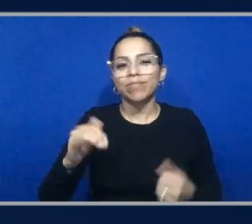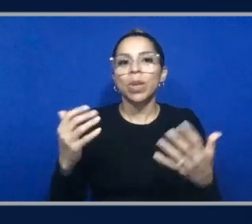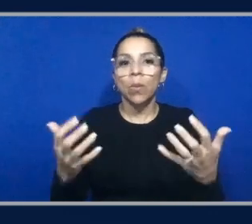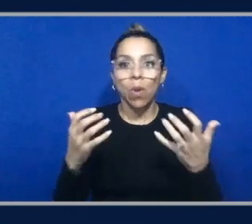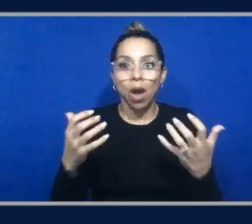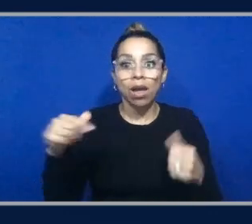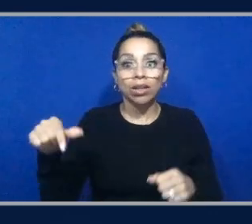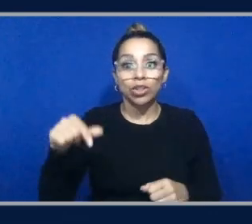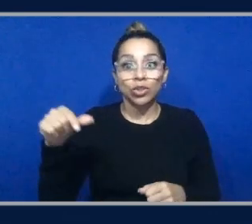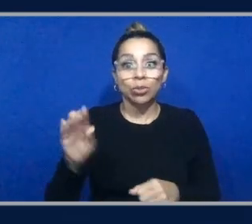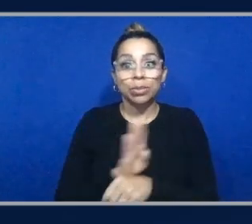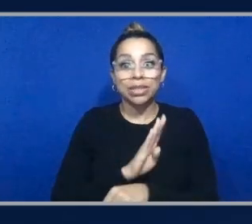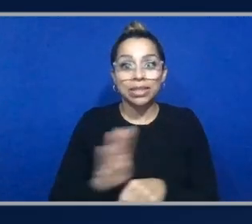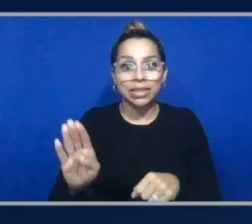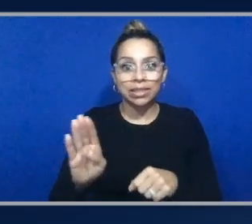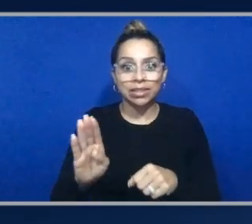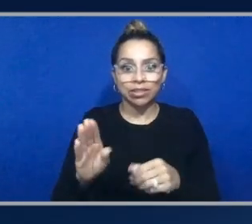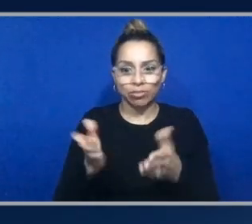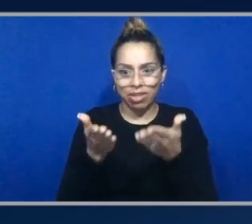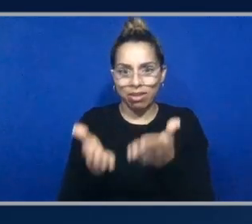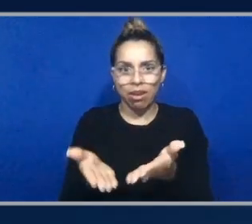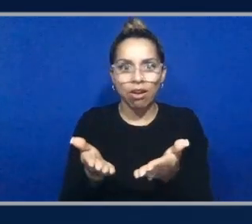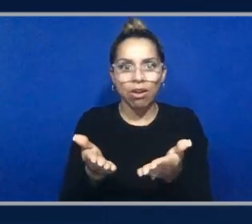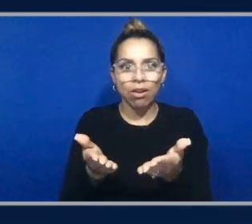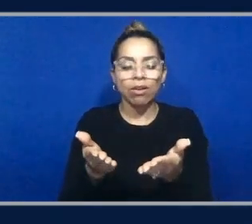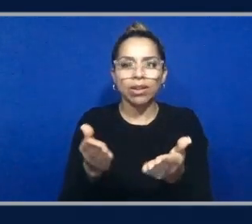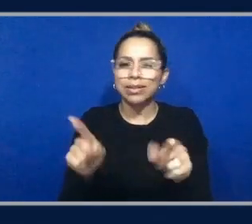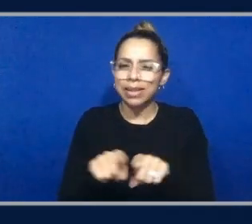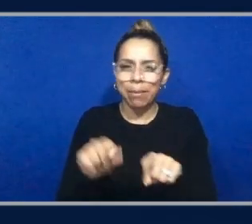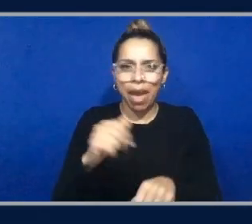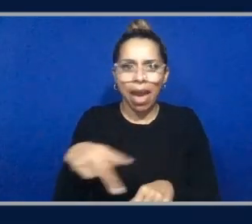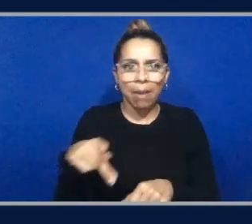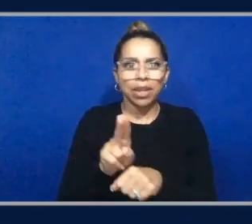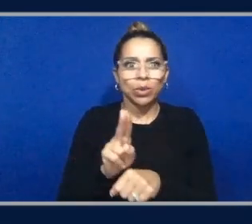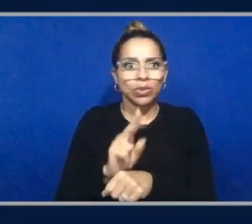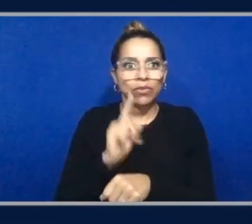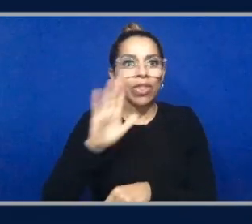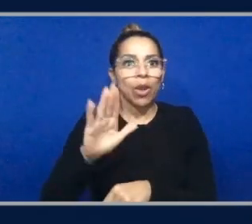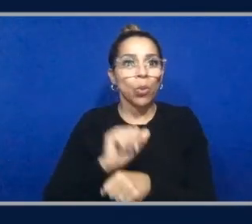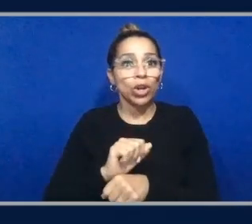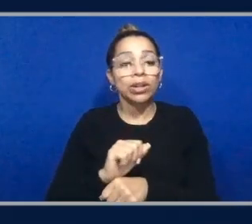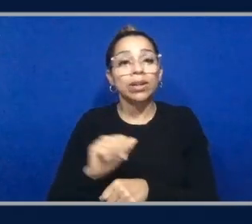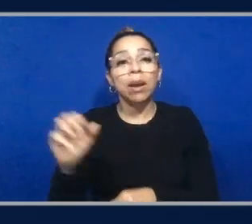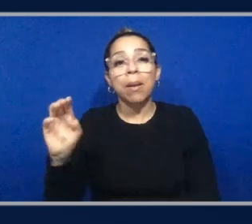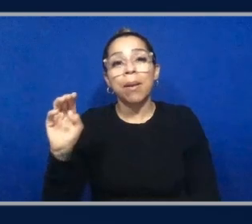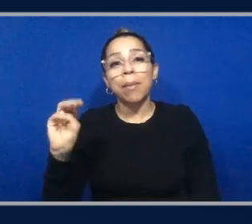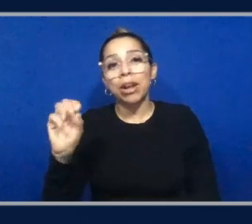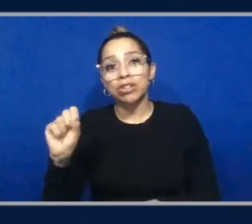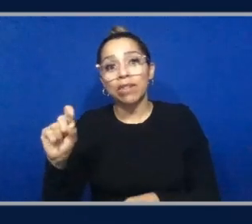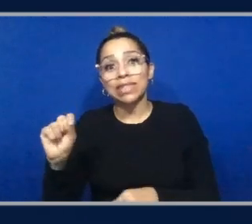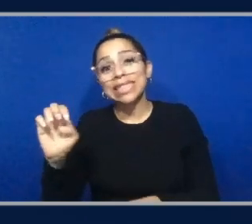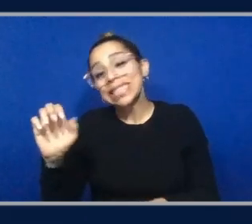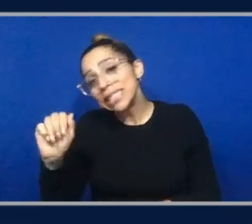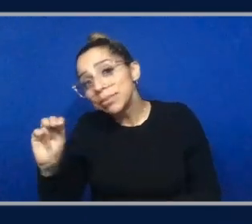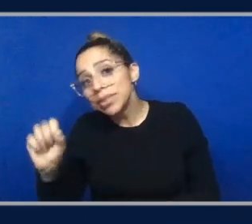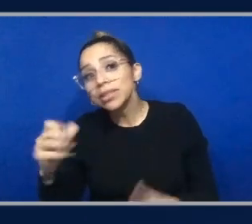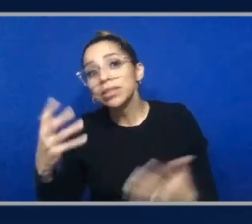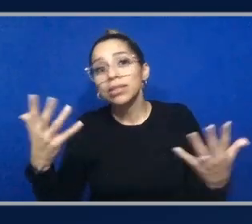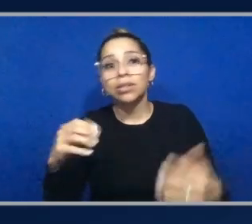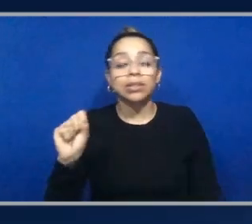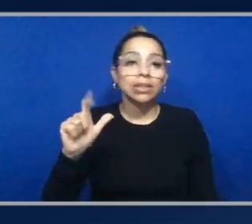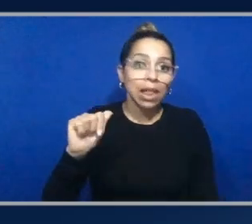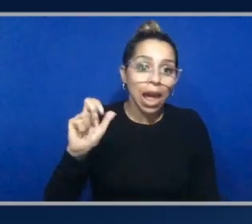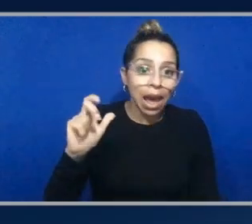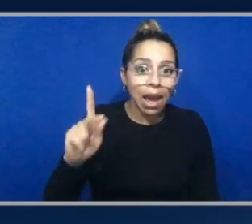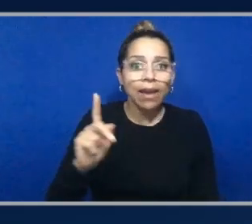work, right? And users are often doing work in things like Teams as well as Slack, and they're often doing work in like various browser extensions. So we are